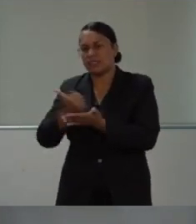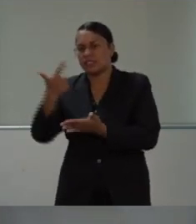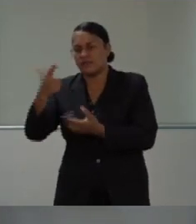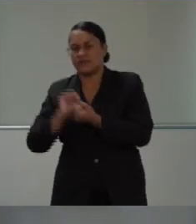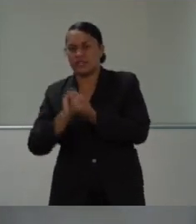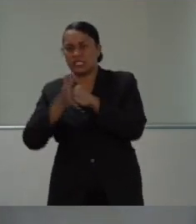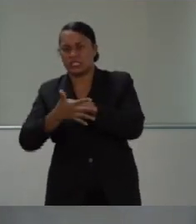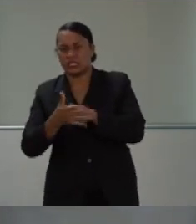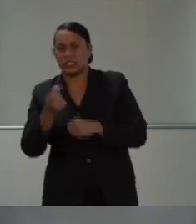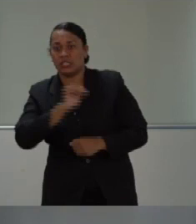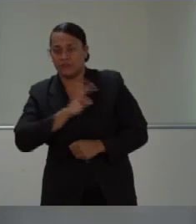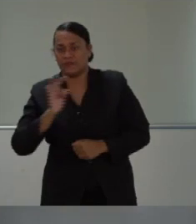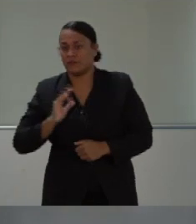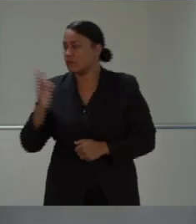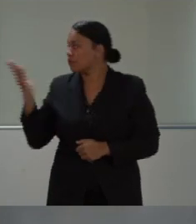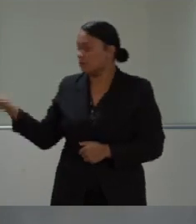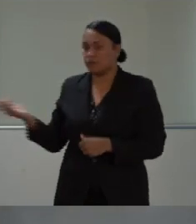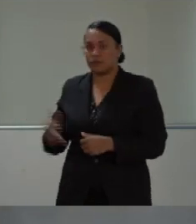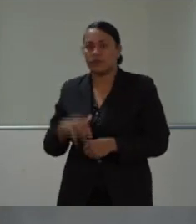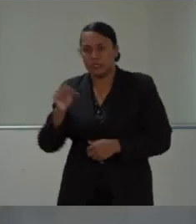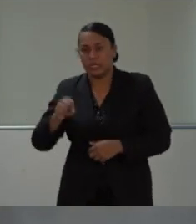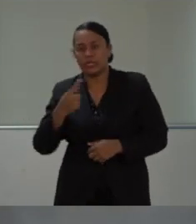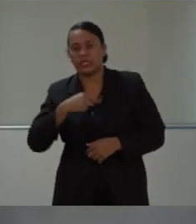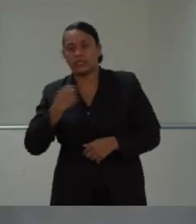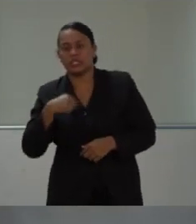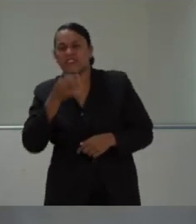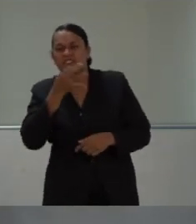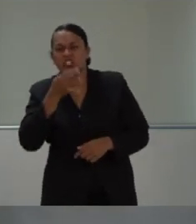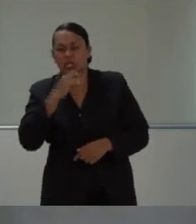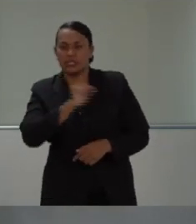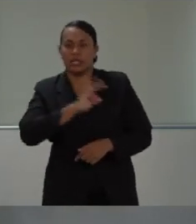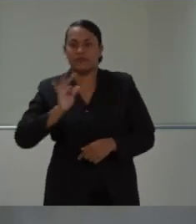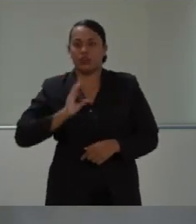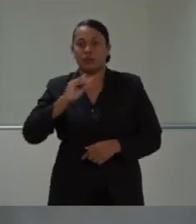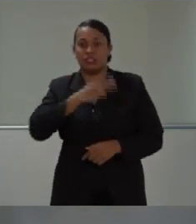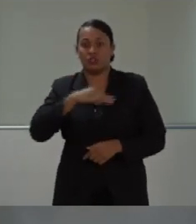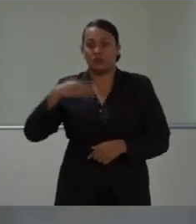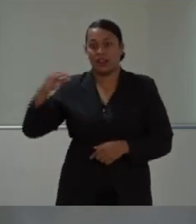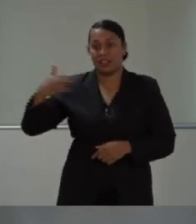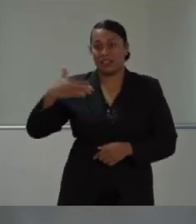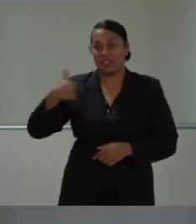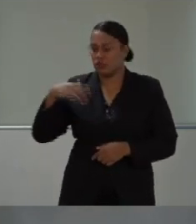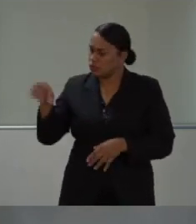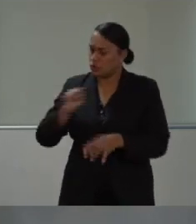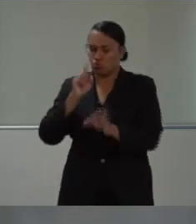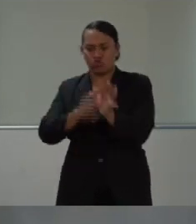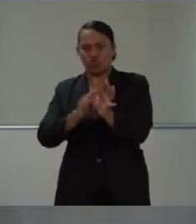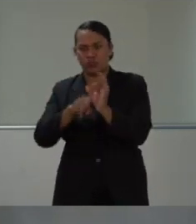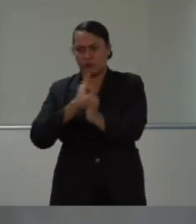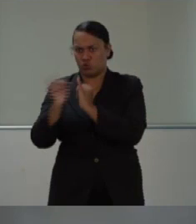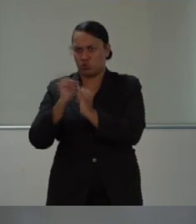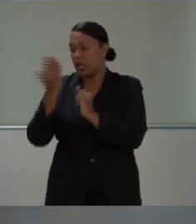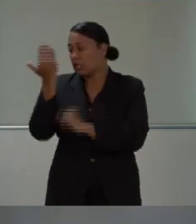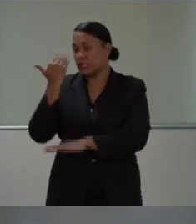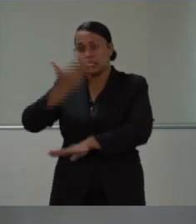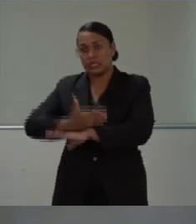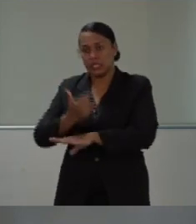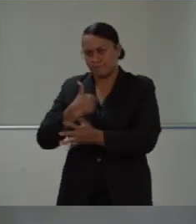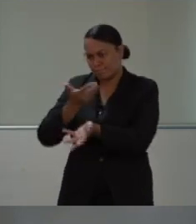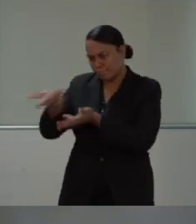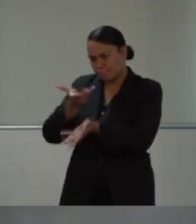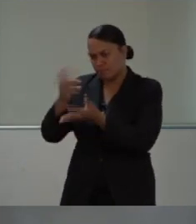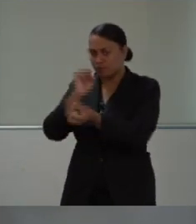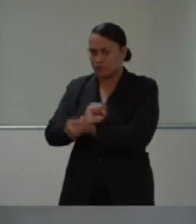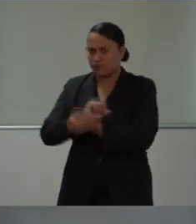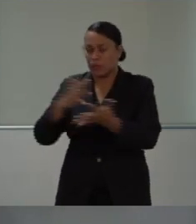that. We've taken in a few officials that have been questioned overnight and released, but we're confident we'll get to the